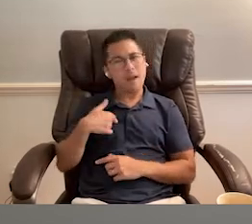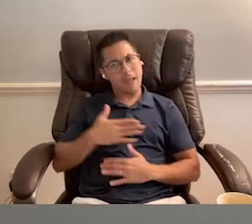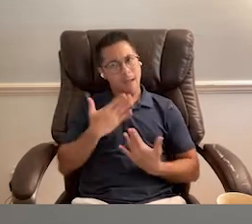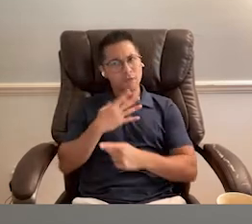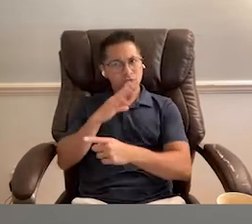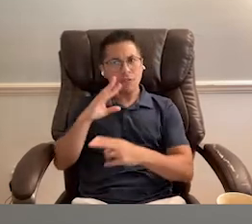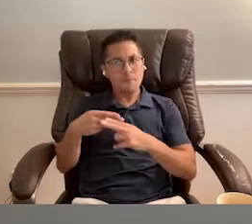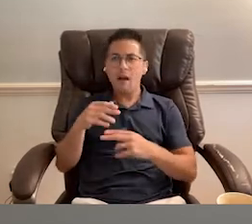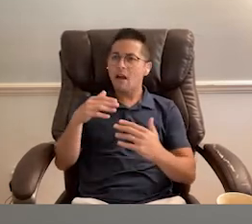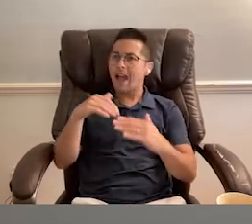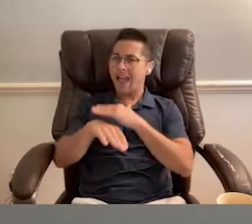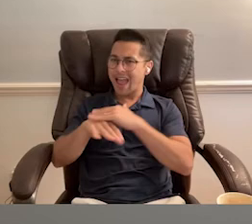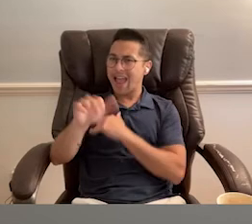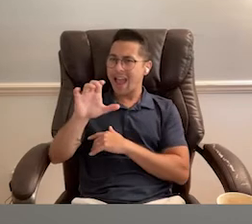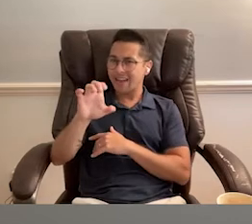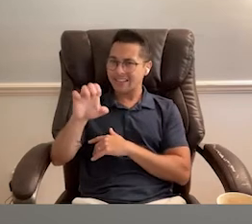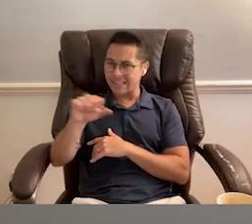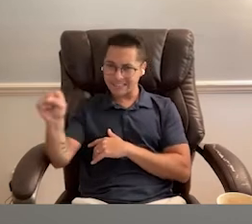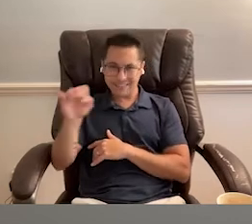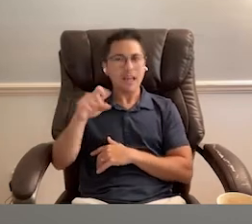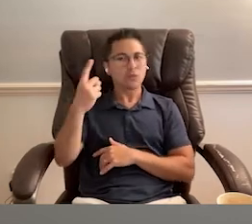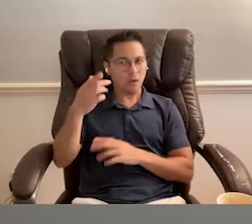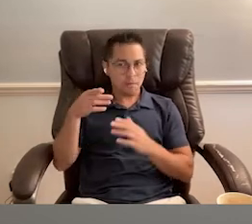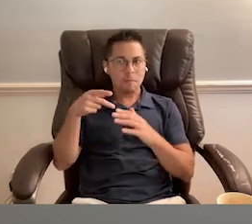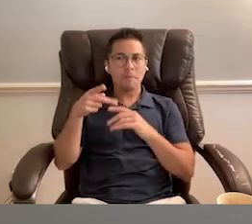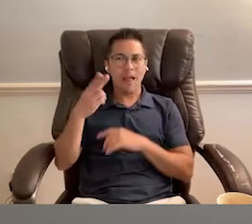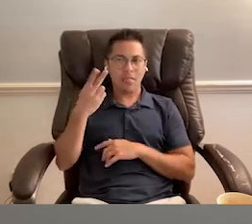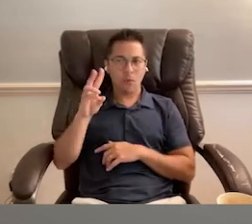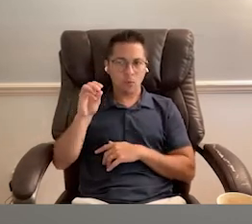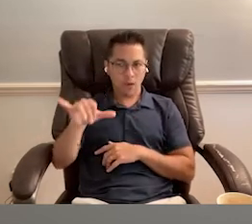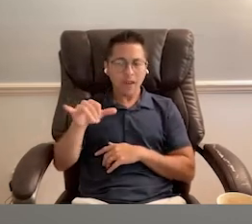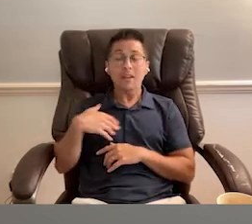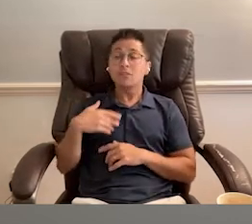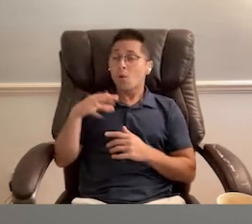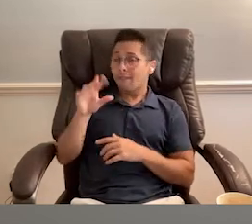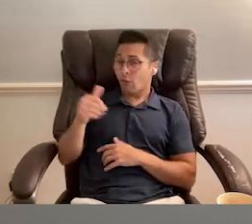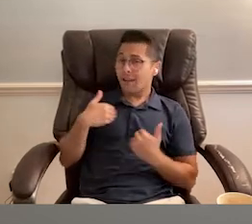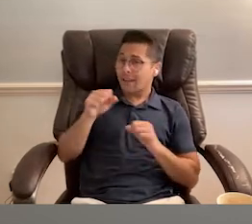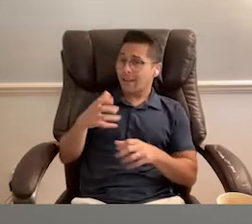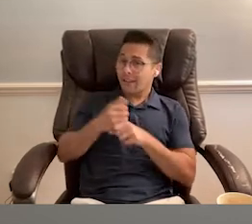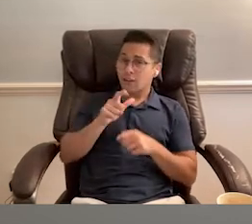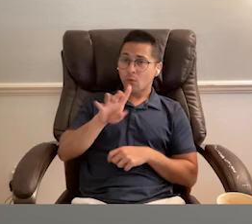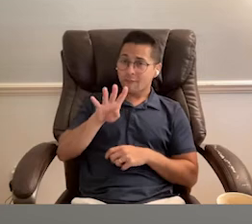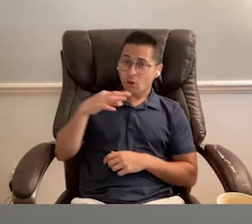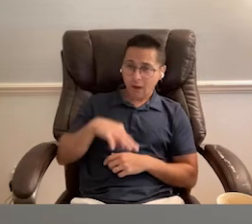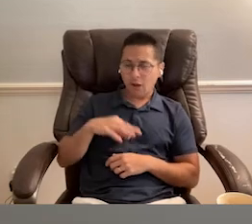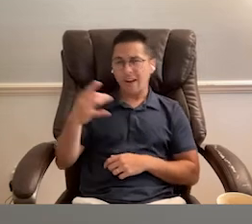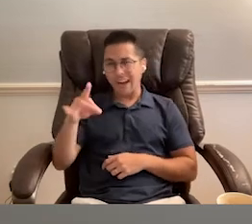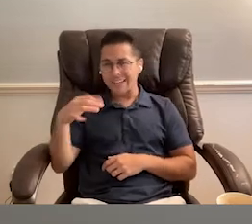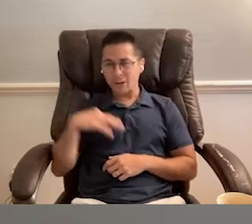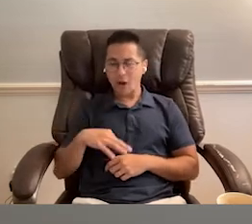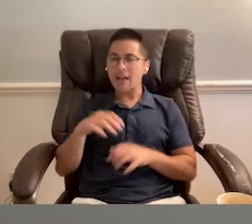access. That's one of the pathways. So in Florida, you can get a 24 credit or an 18 credit standard diploma